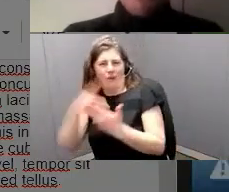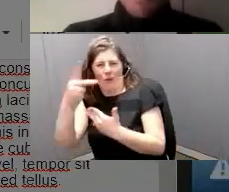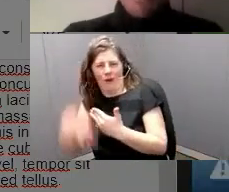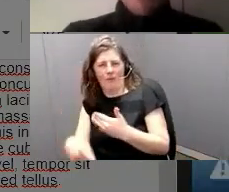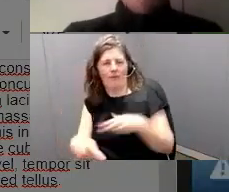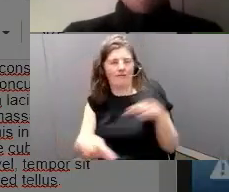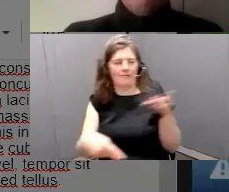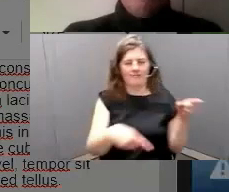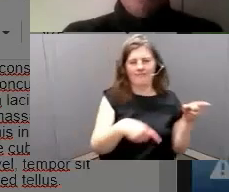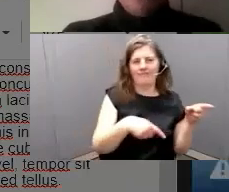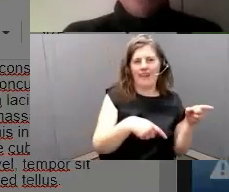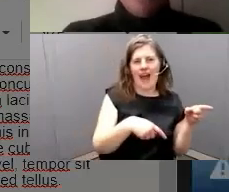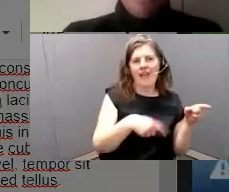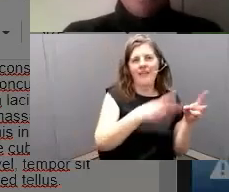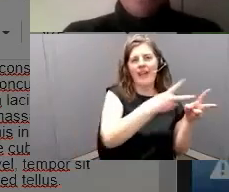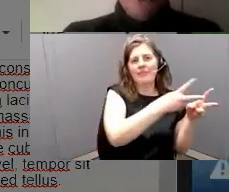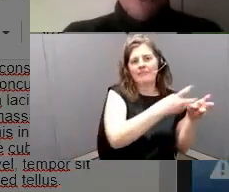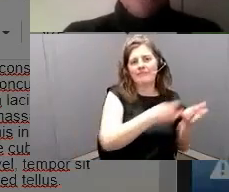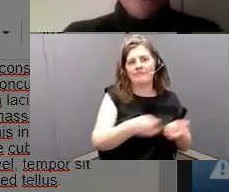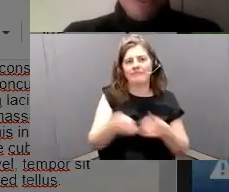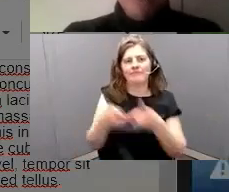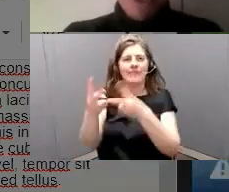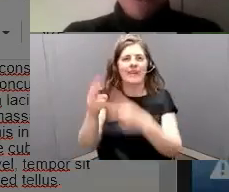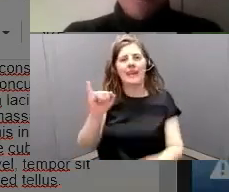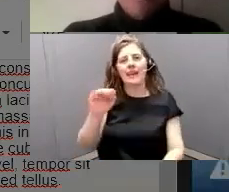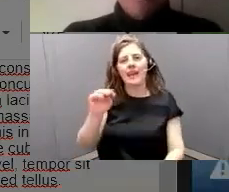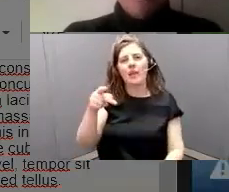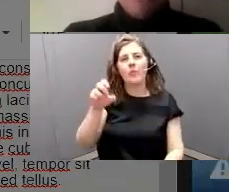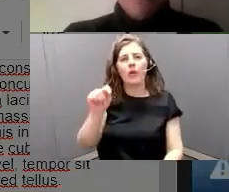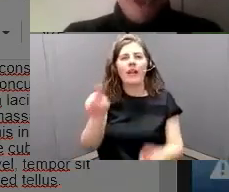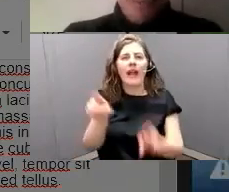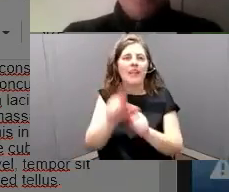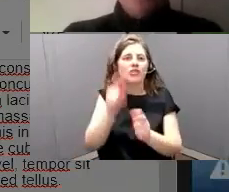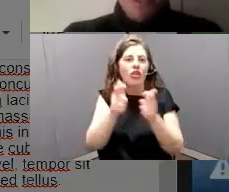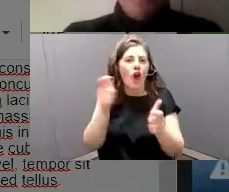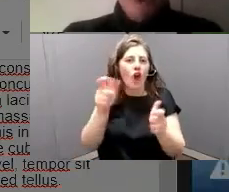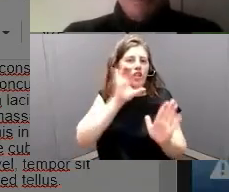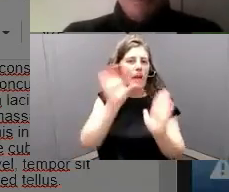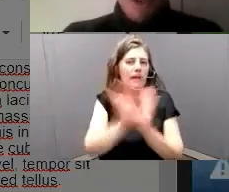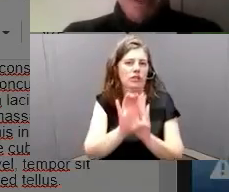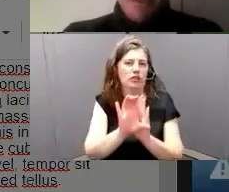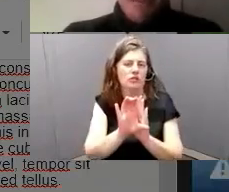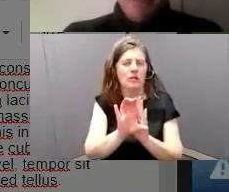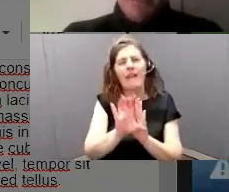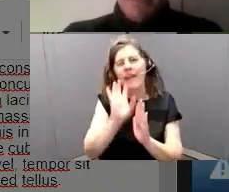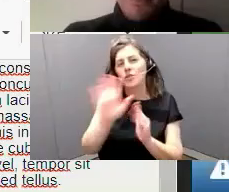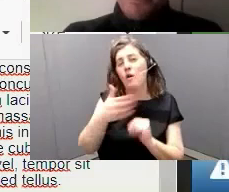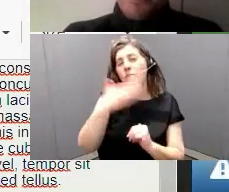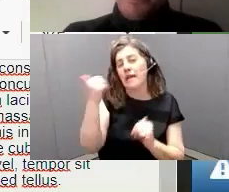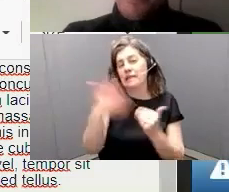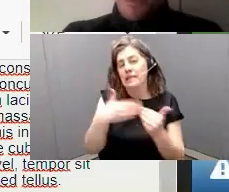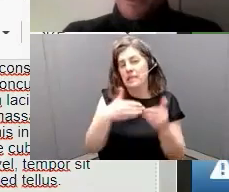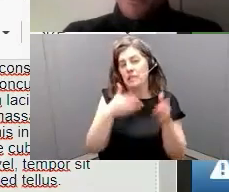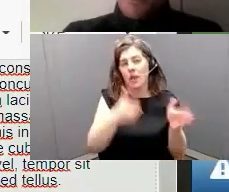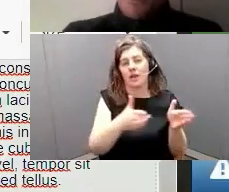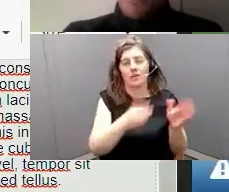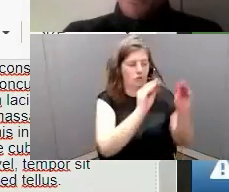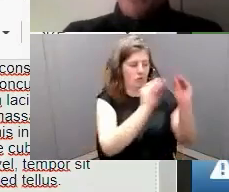they simply import it as large images. So that's probably your best bet.